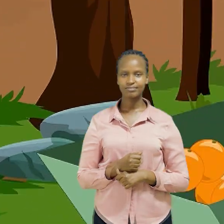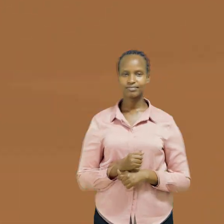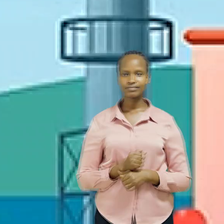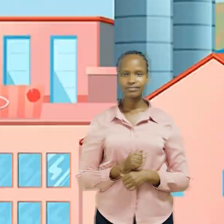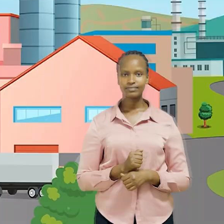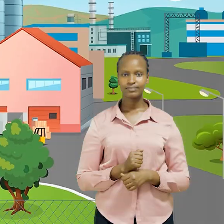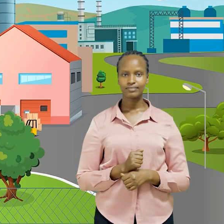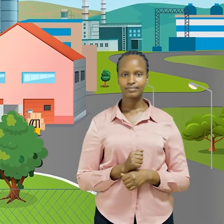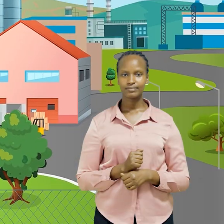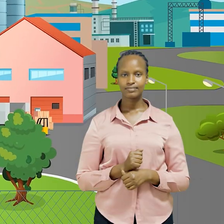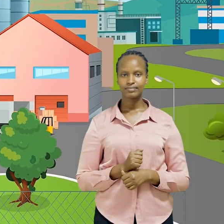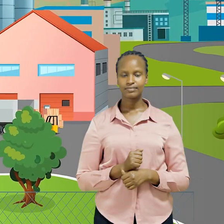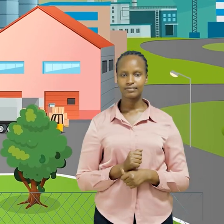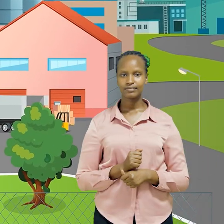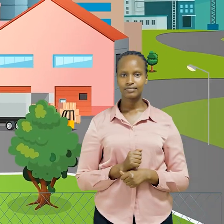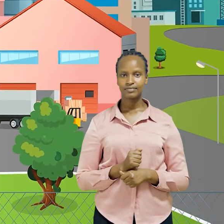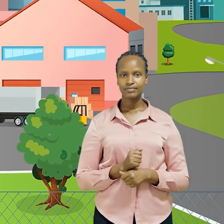go!